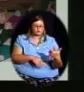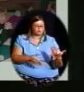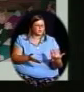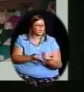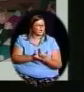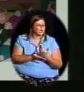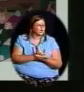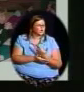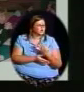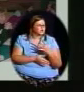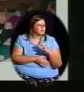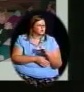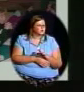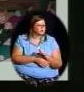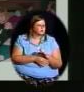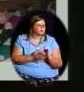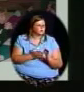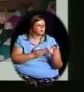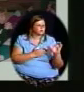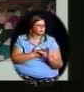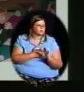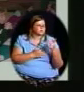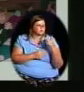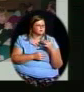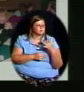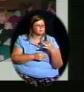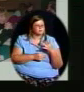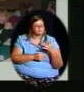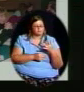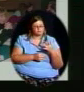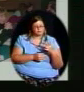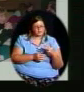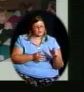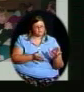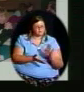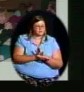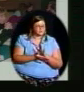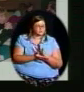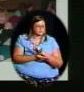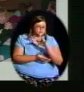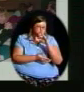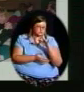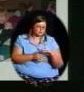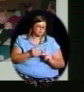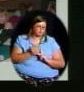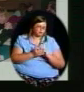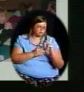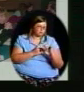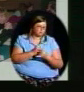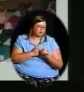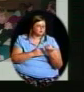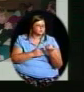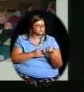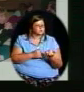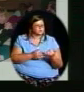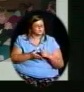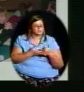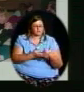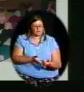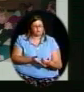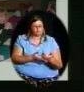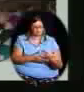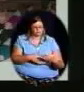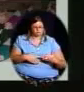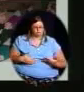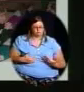were approved for implementation this year. It takes a lot of summer projects to help us get a jump start on that for the school